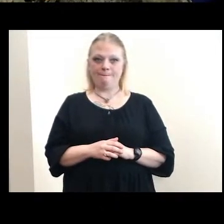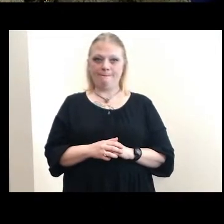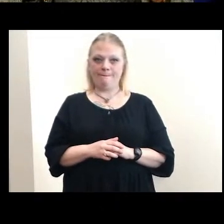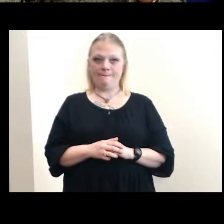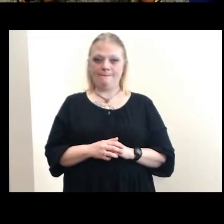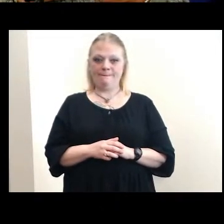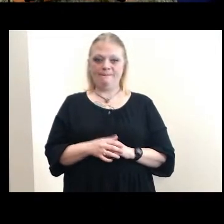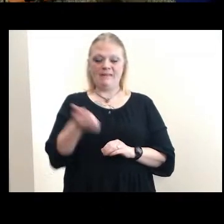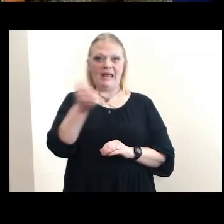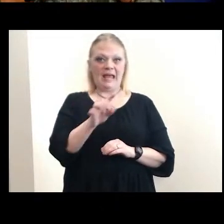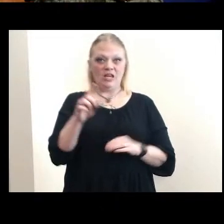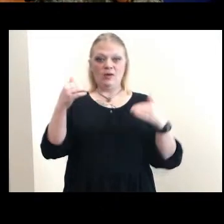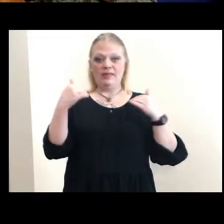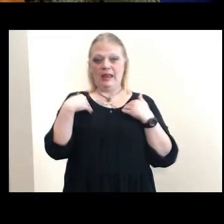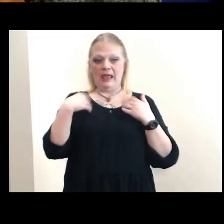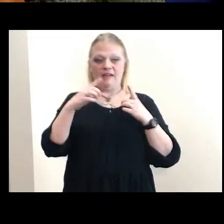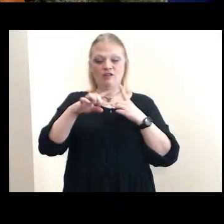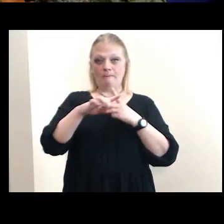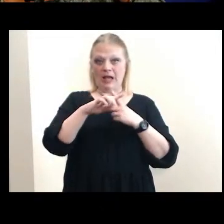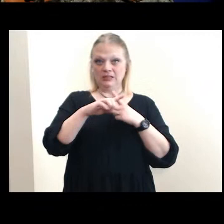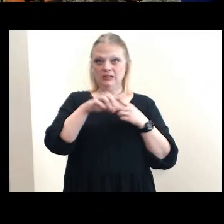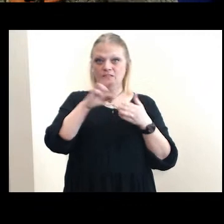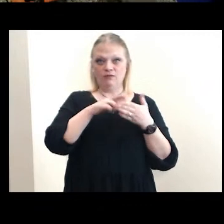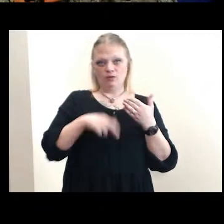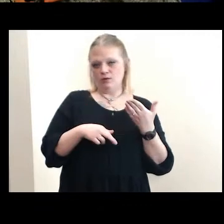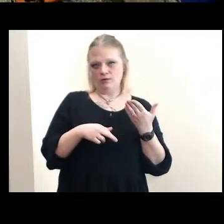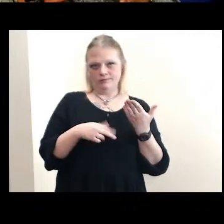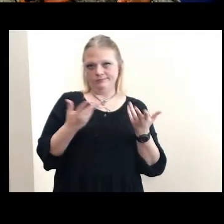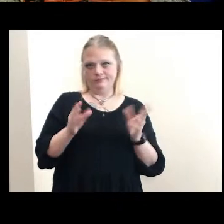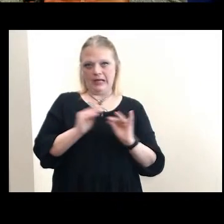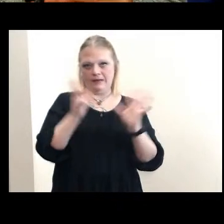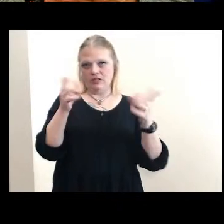any positive player or coaches obviously cannot